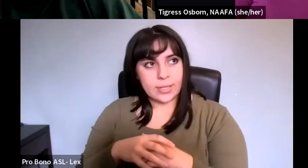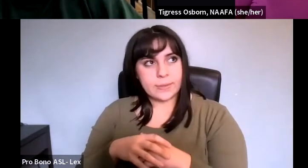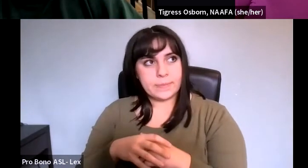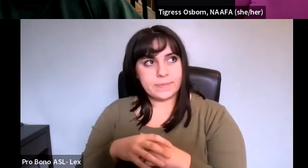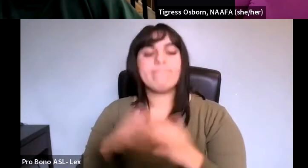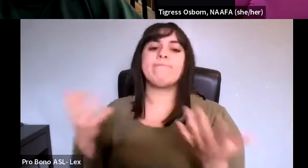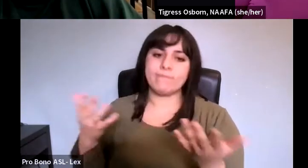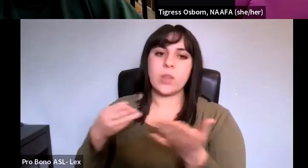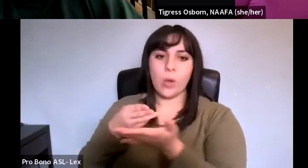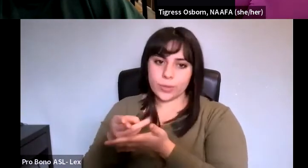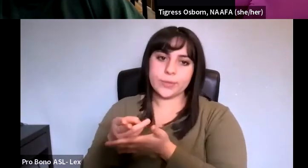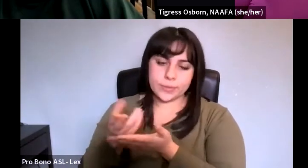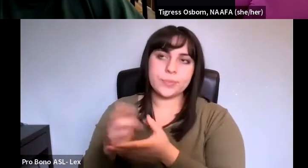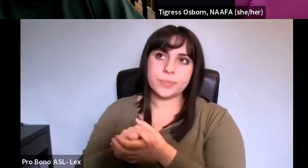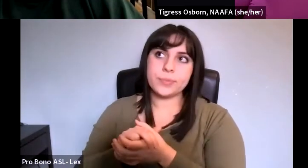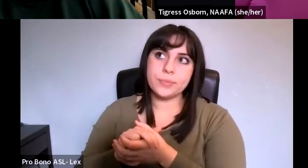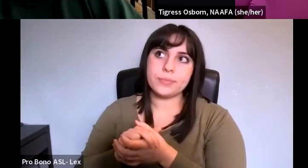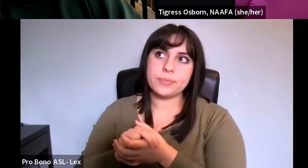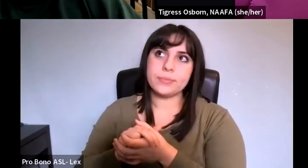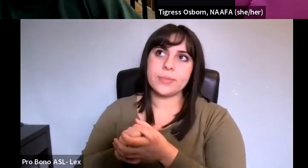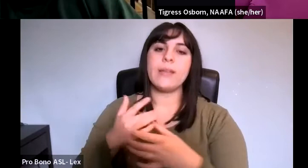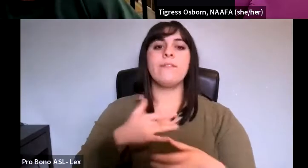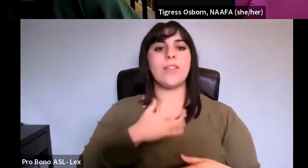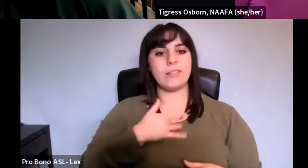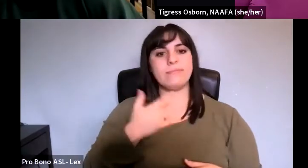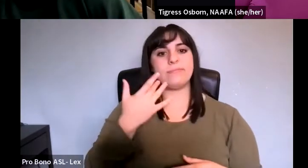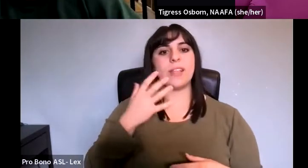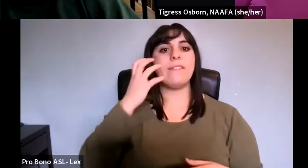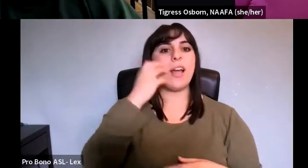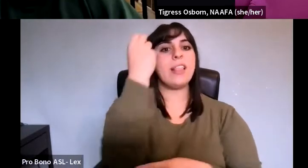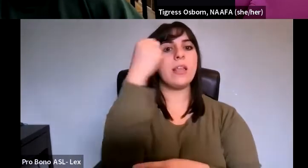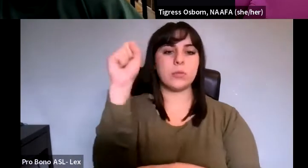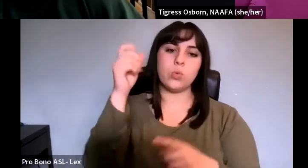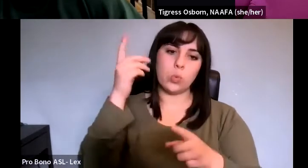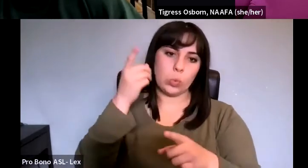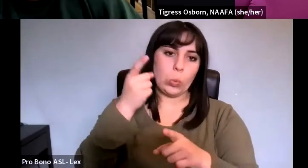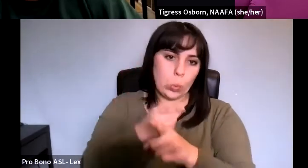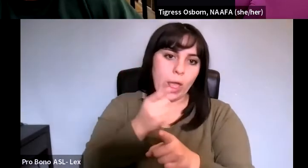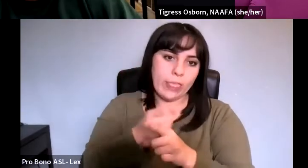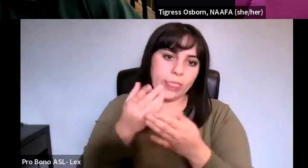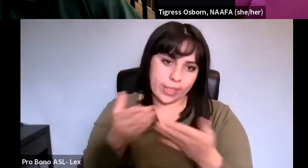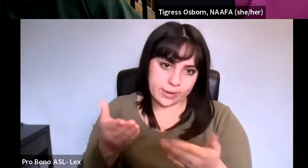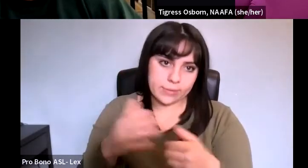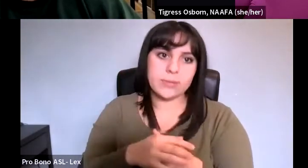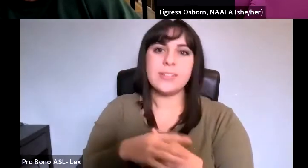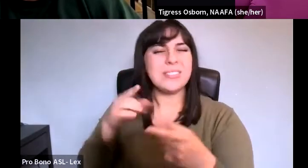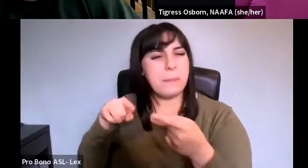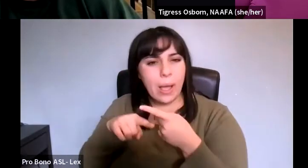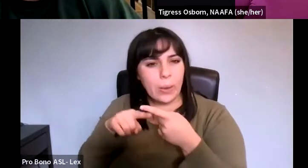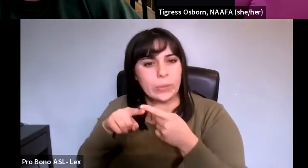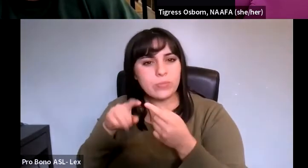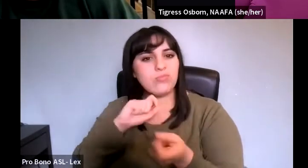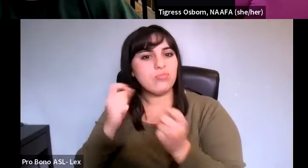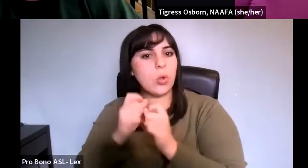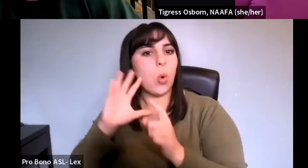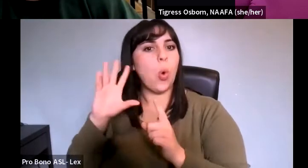Honestly, part of it is because I believe fat liberation is the right thing, right? Because that's about changing the culture and society, and it has nothing to